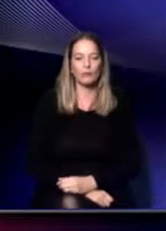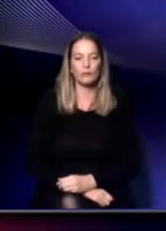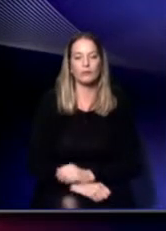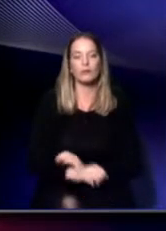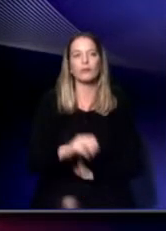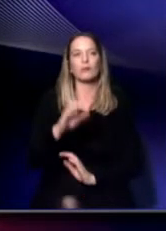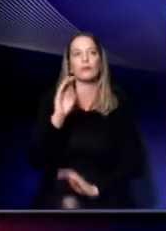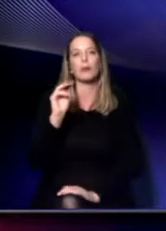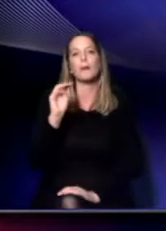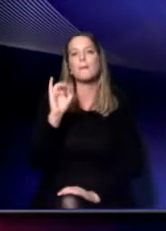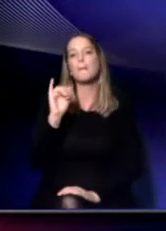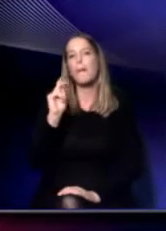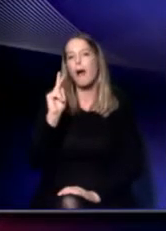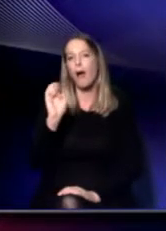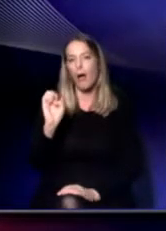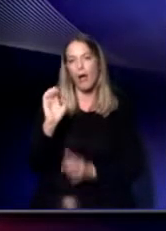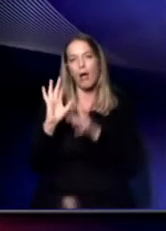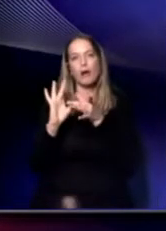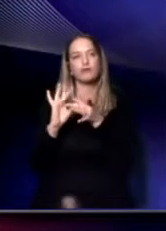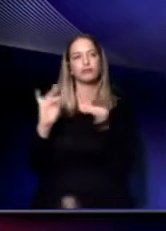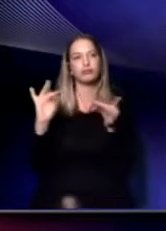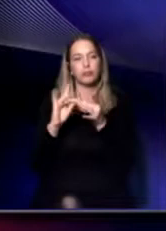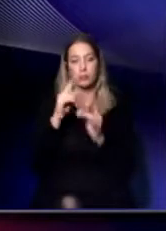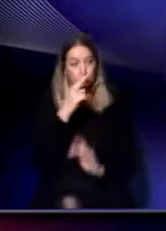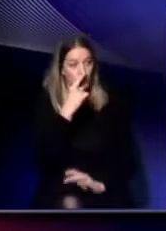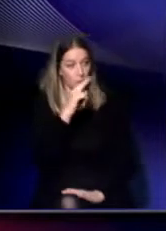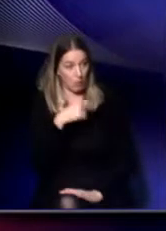May I make a comment about that, Superintendent?